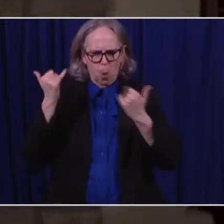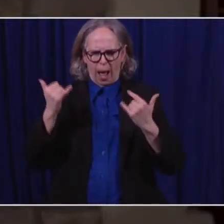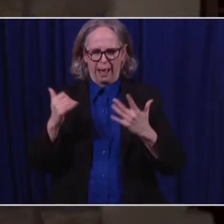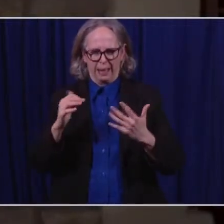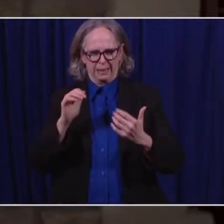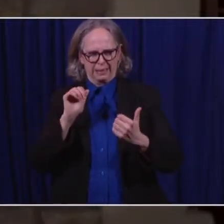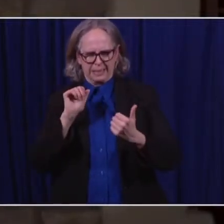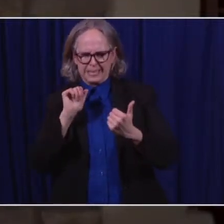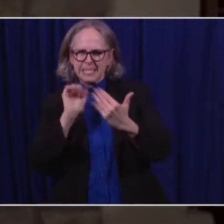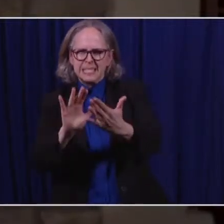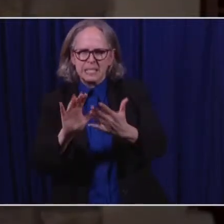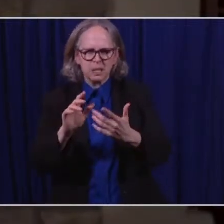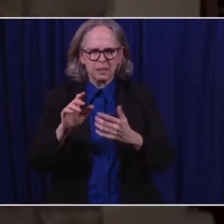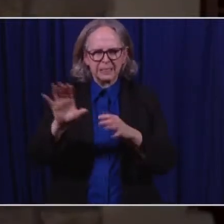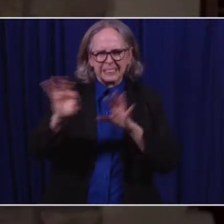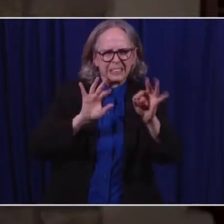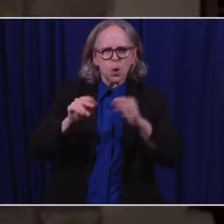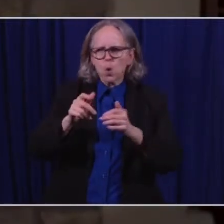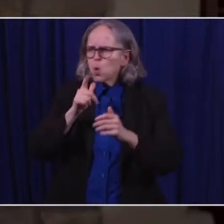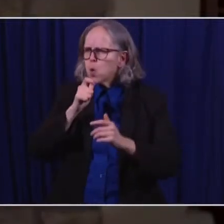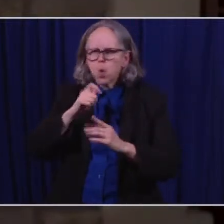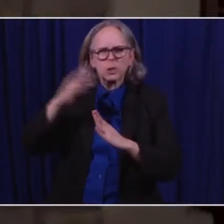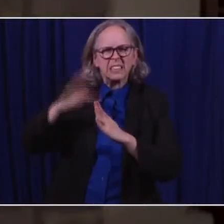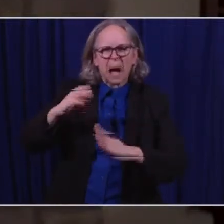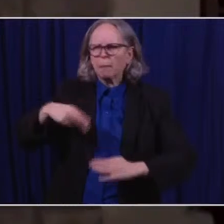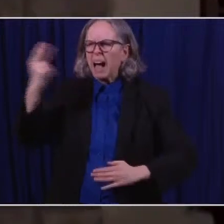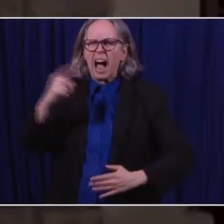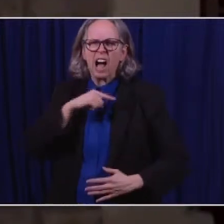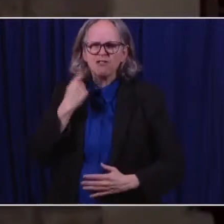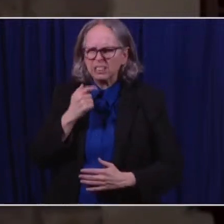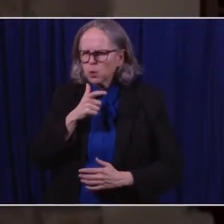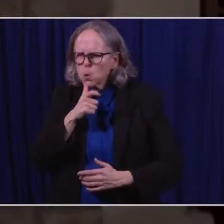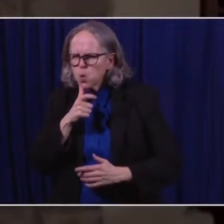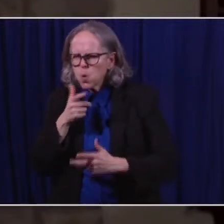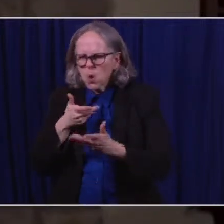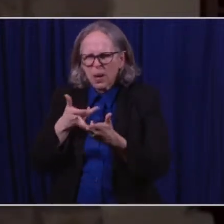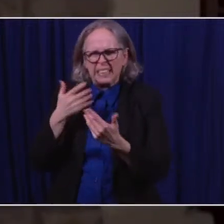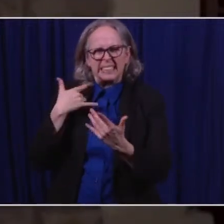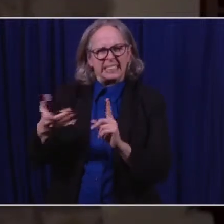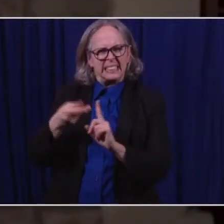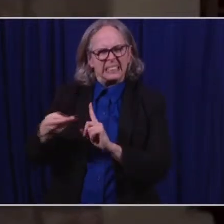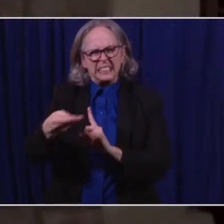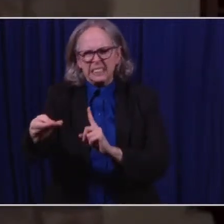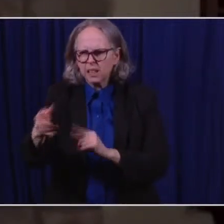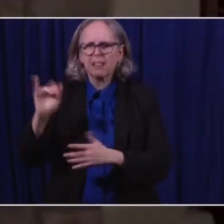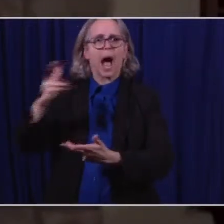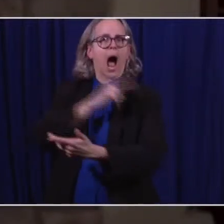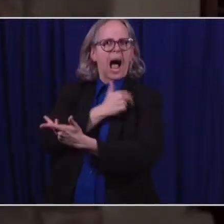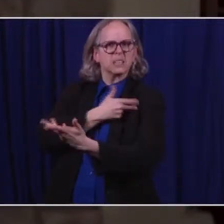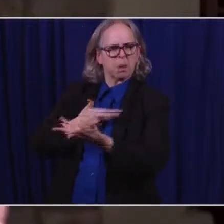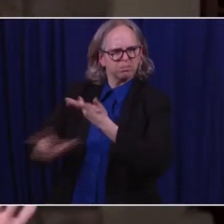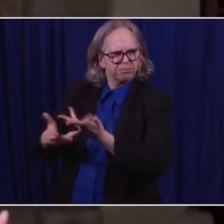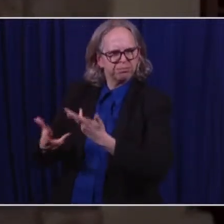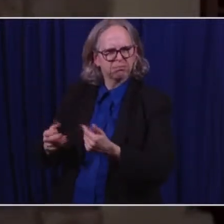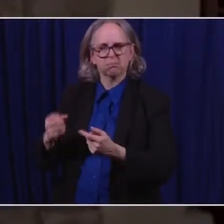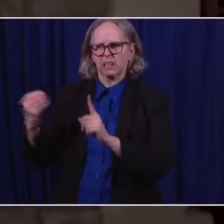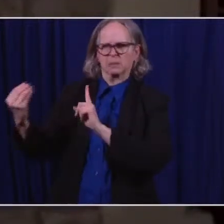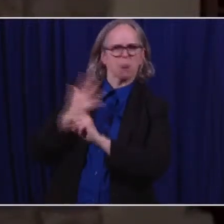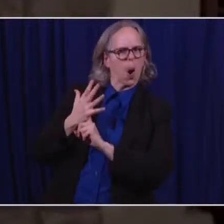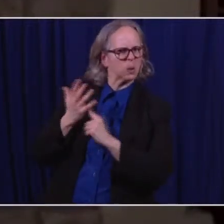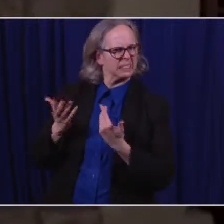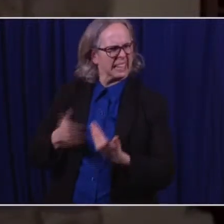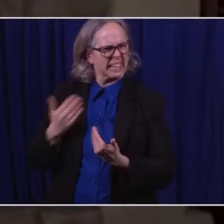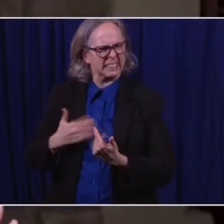people who are really vulnerable, who are out there dealing with a lot of patients and people who are dealing with COVID patients. So those two kind of